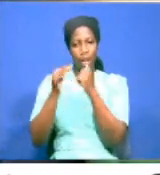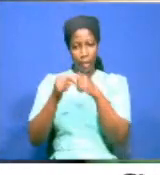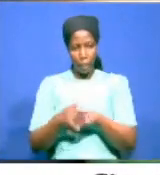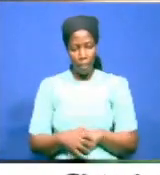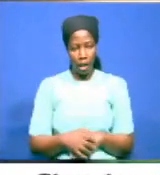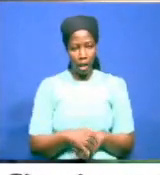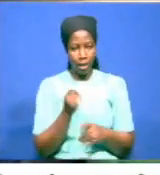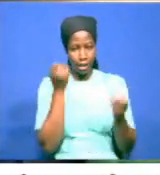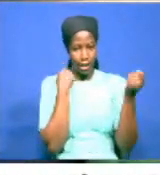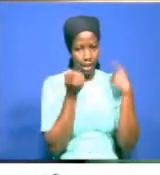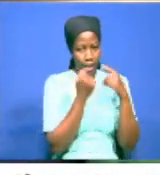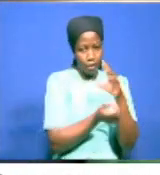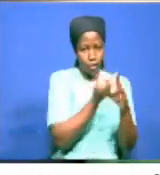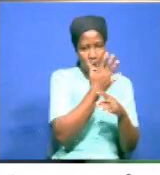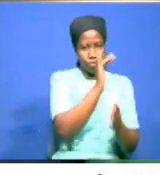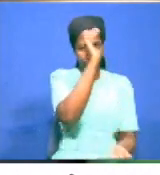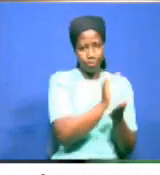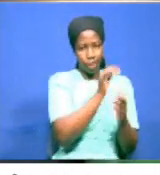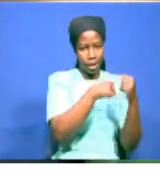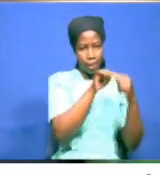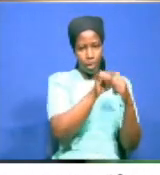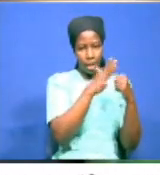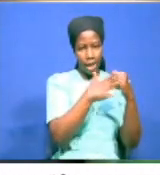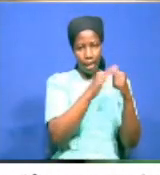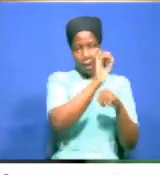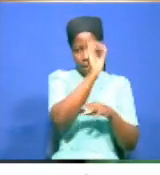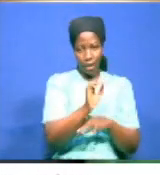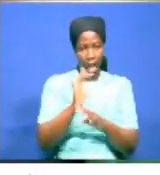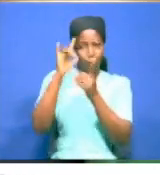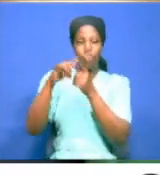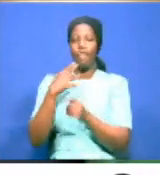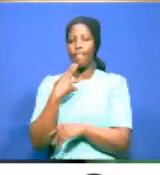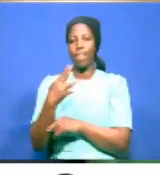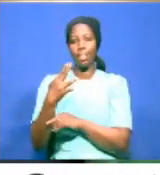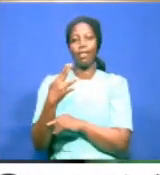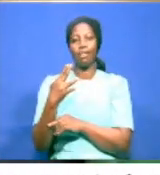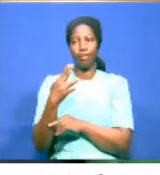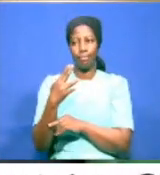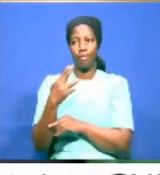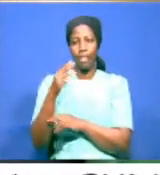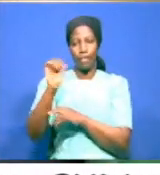tea production decreased by 6.9% to